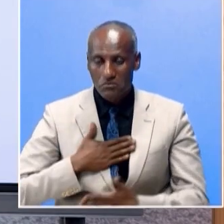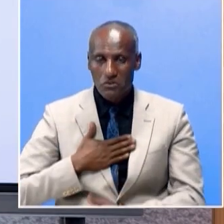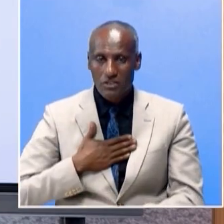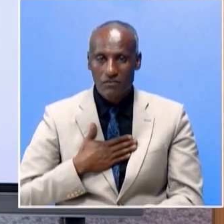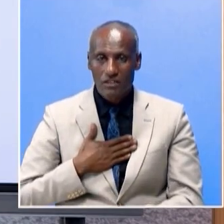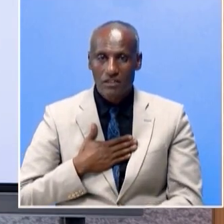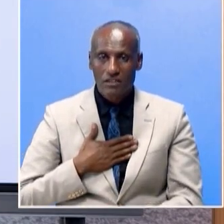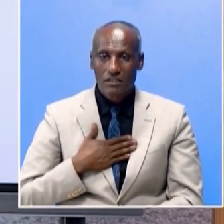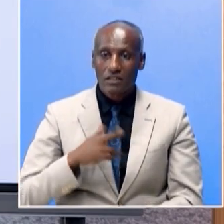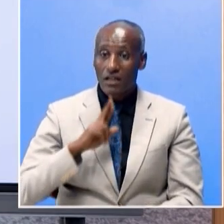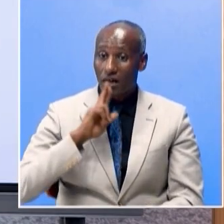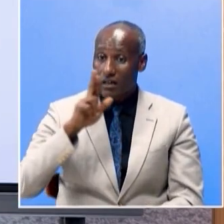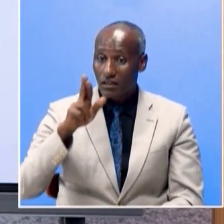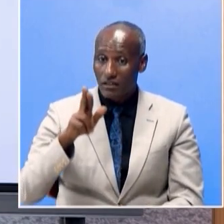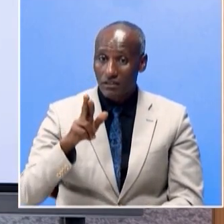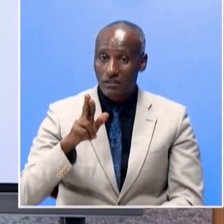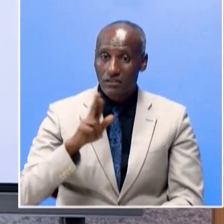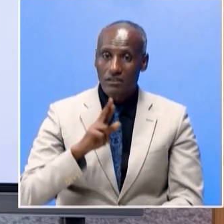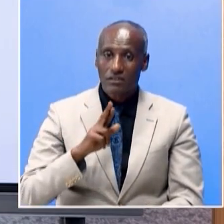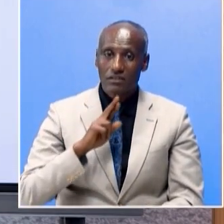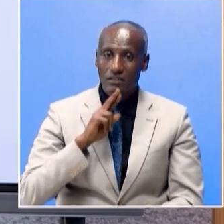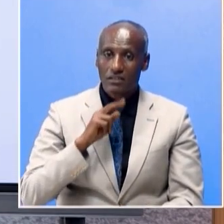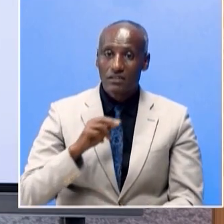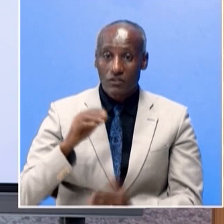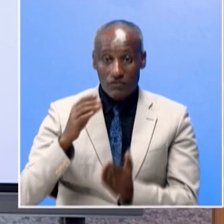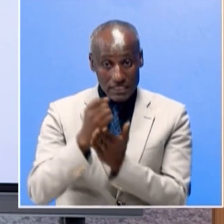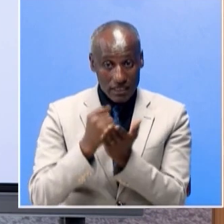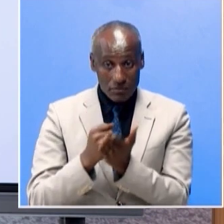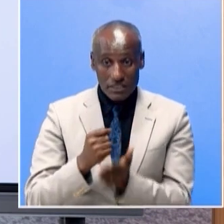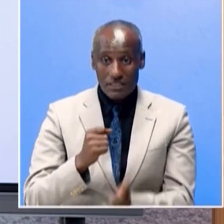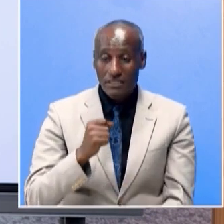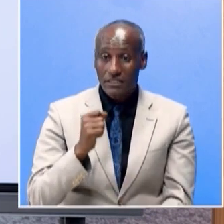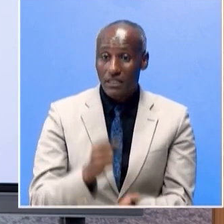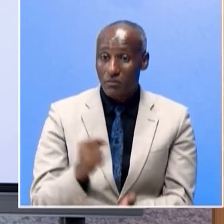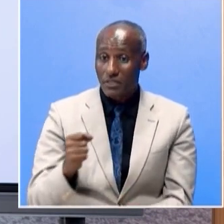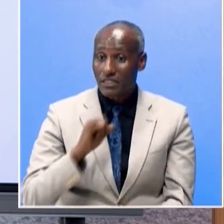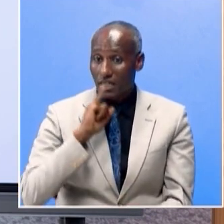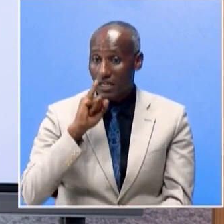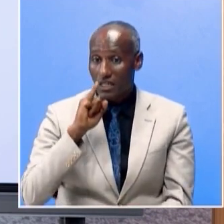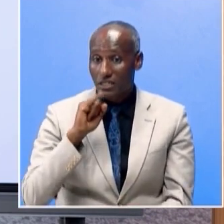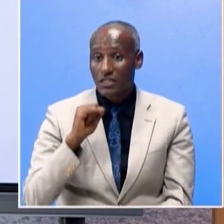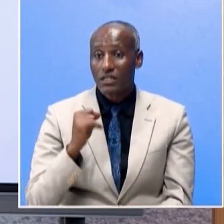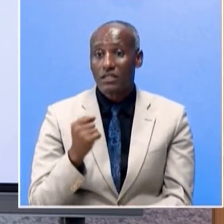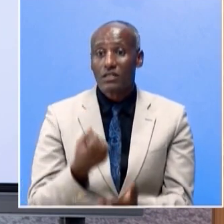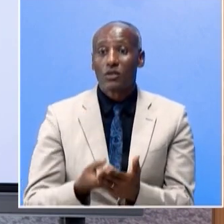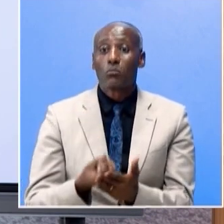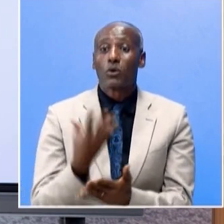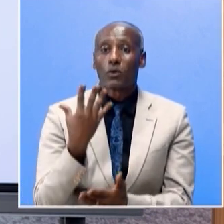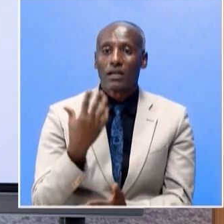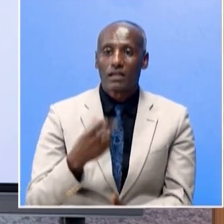Good. What about are here? Are is if the subject is plural. You